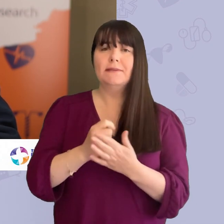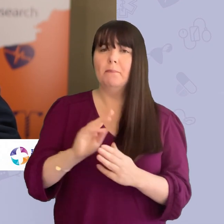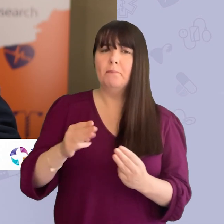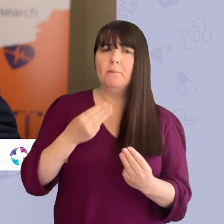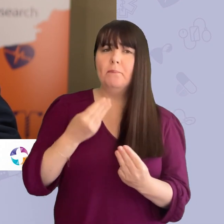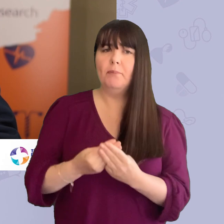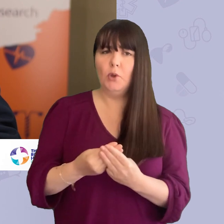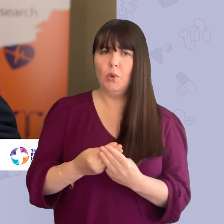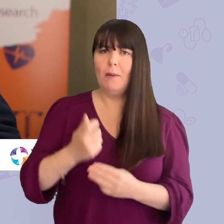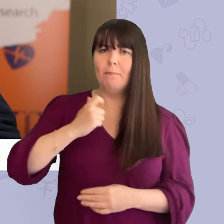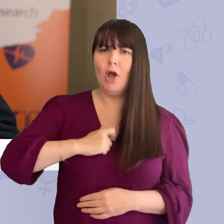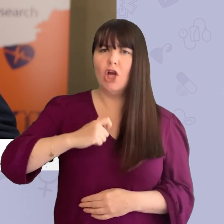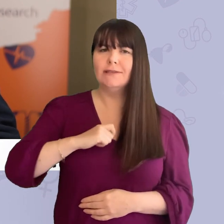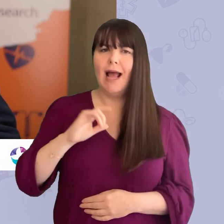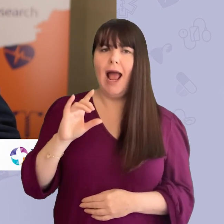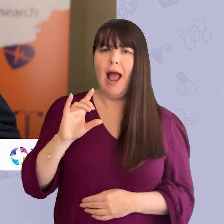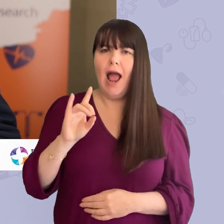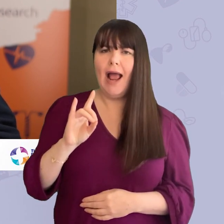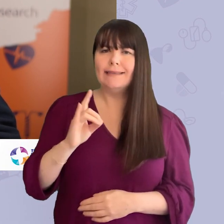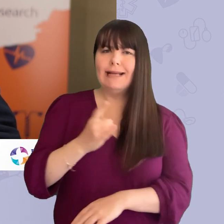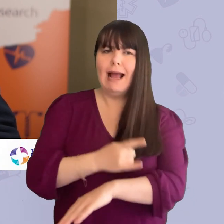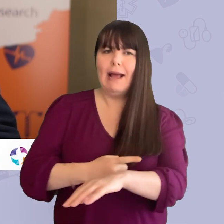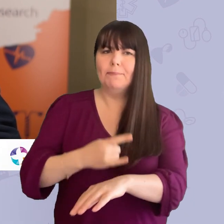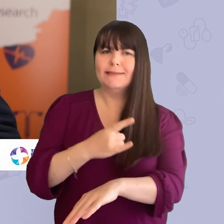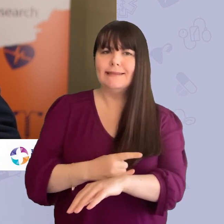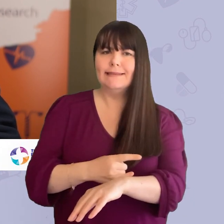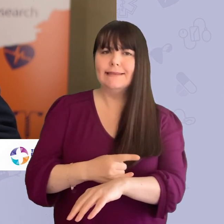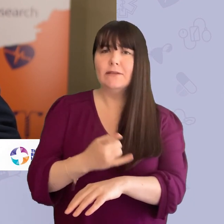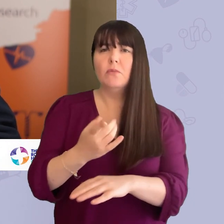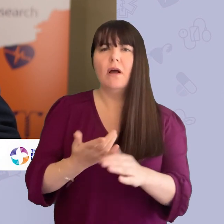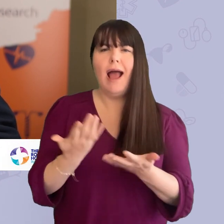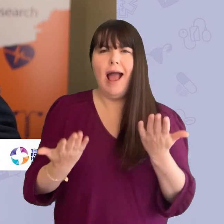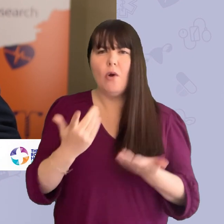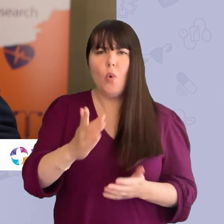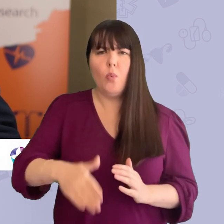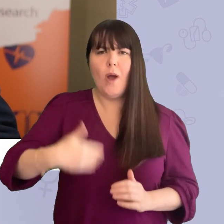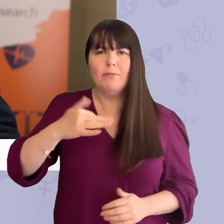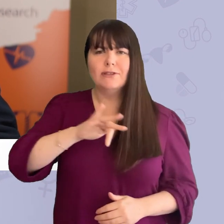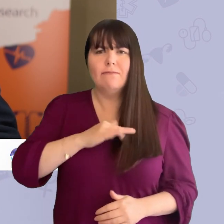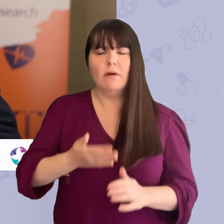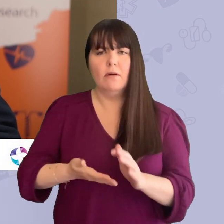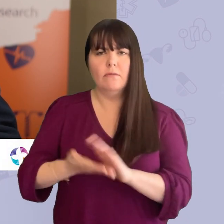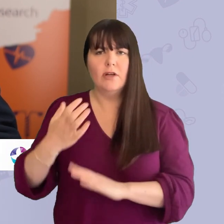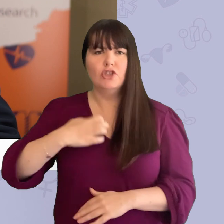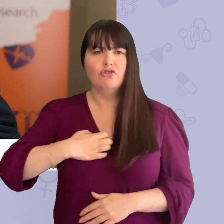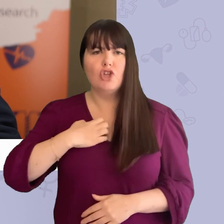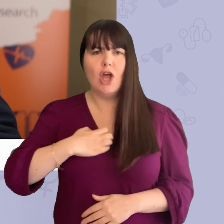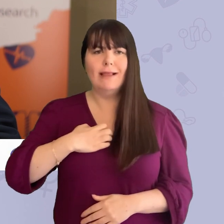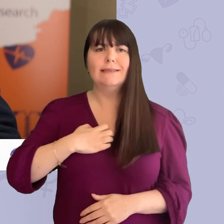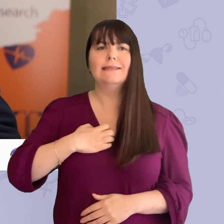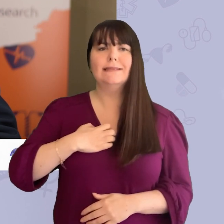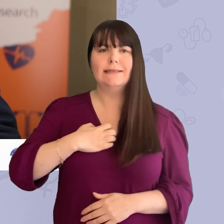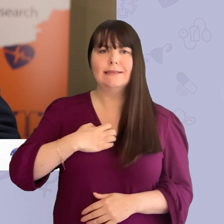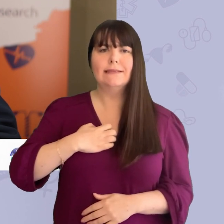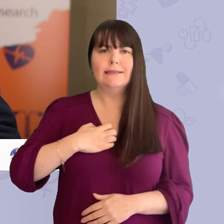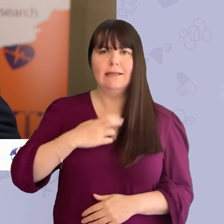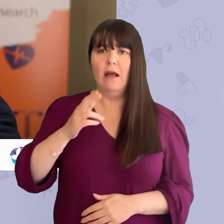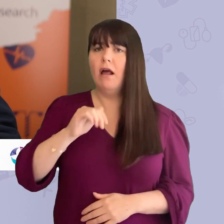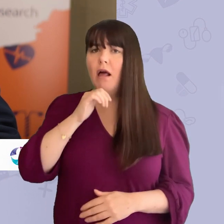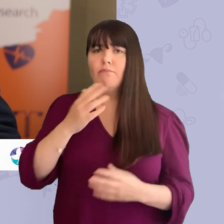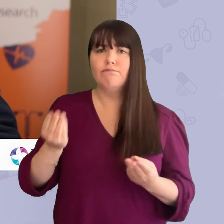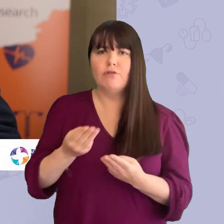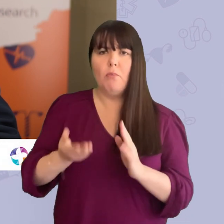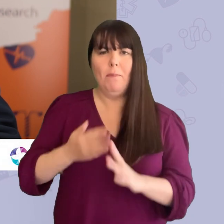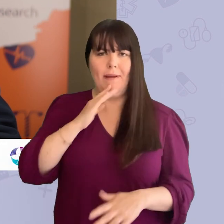hygiene habits, such as how you wipe yourself after going to the bathroom, can also cause a urinary tract